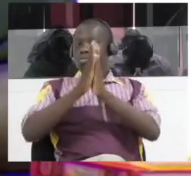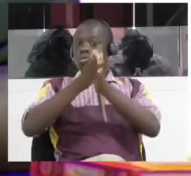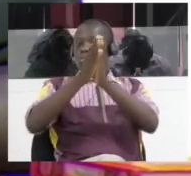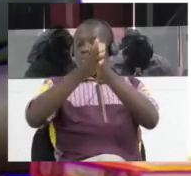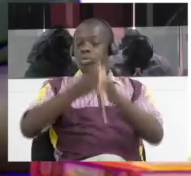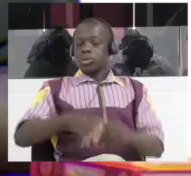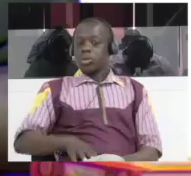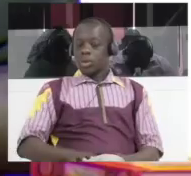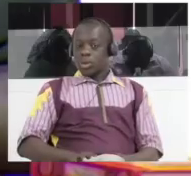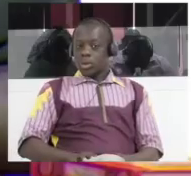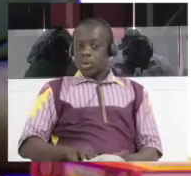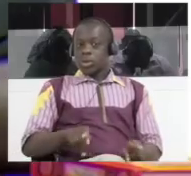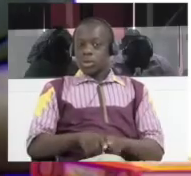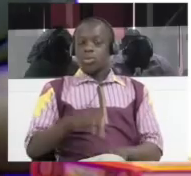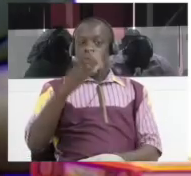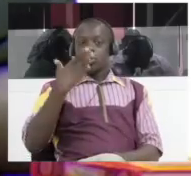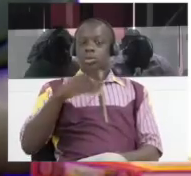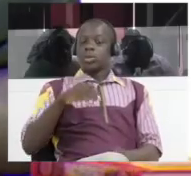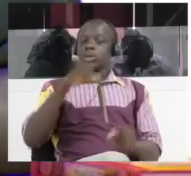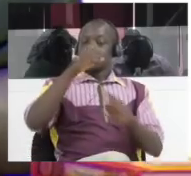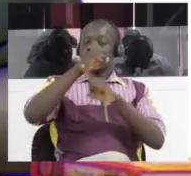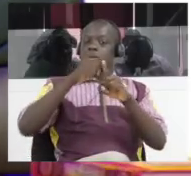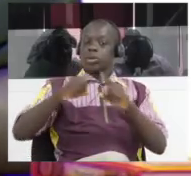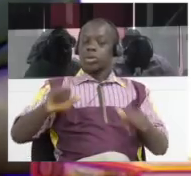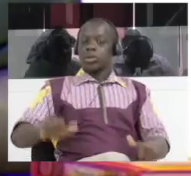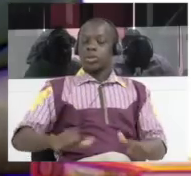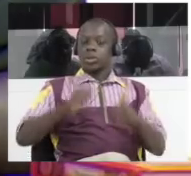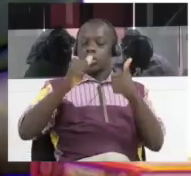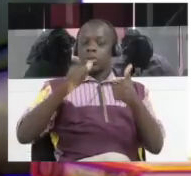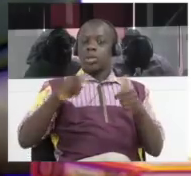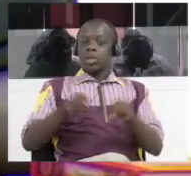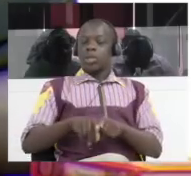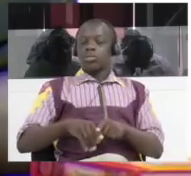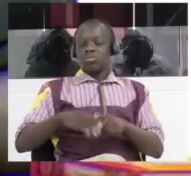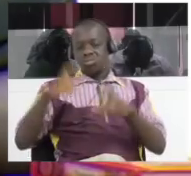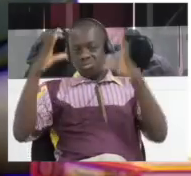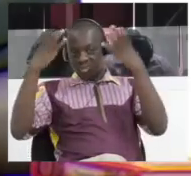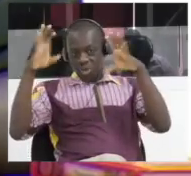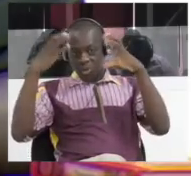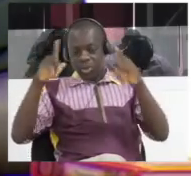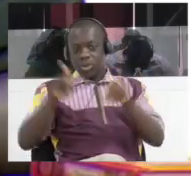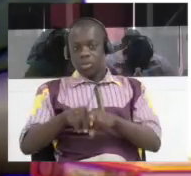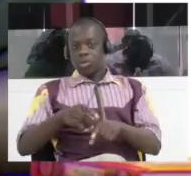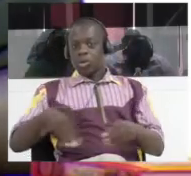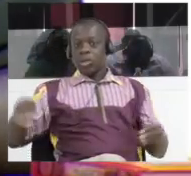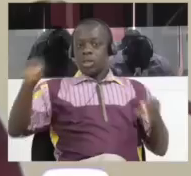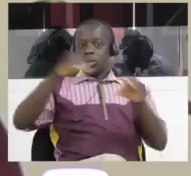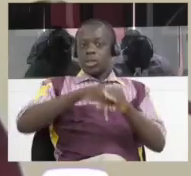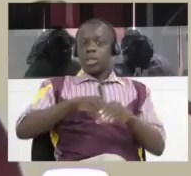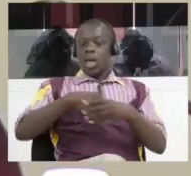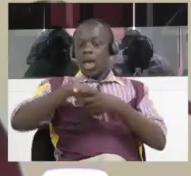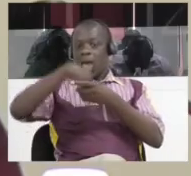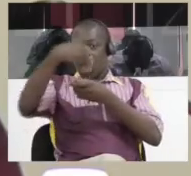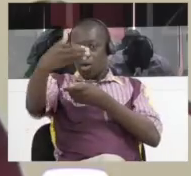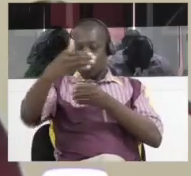because ultimately when the situation descended into chaos, I think they didn't venture